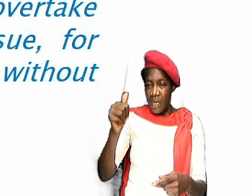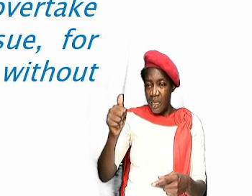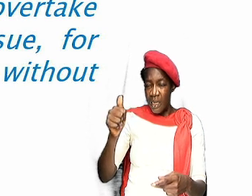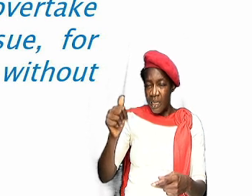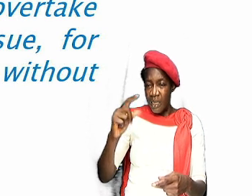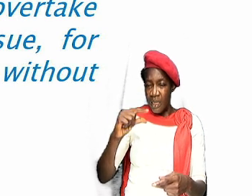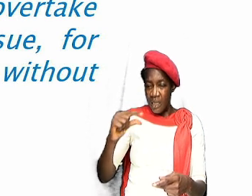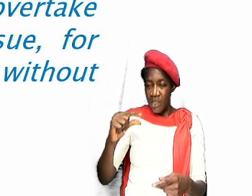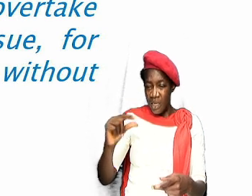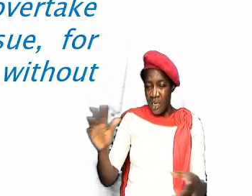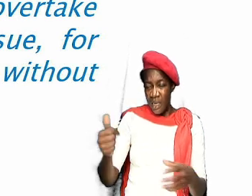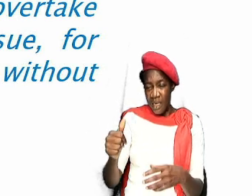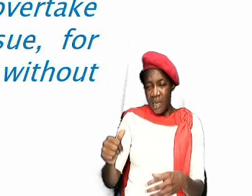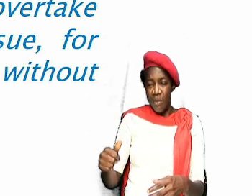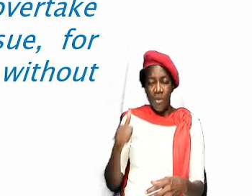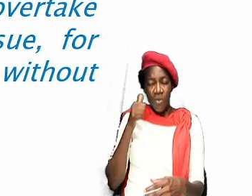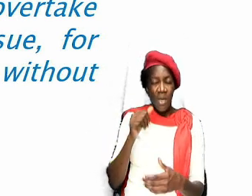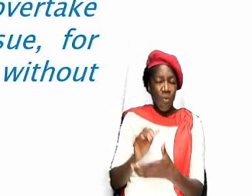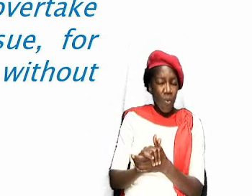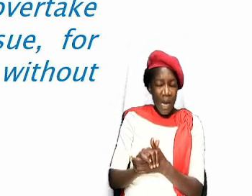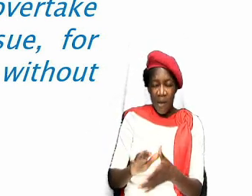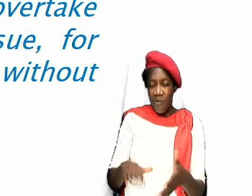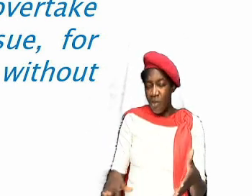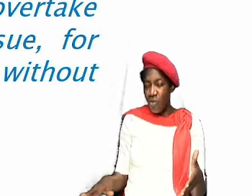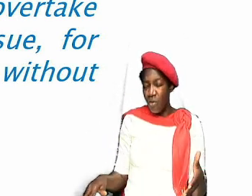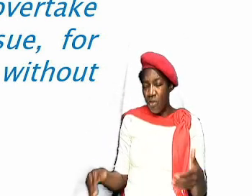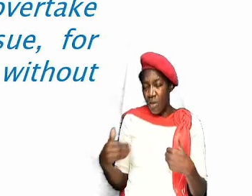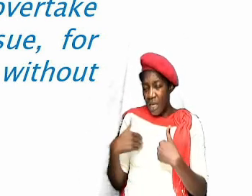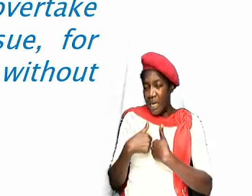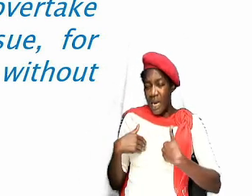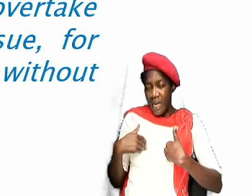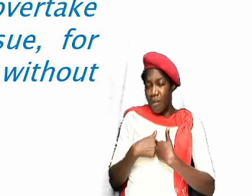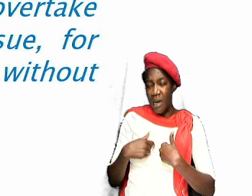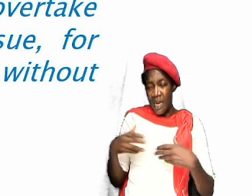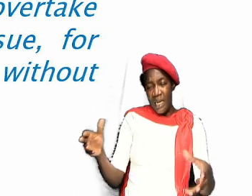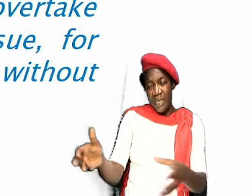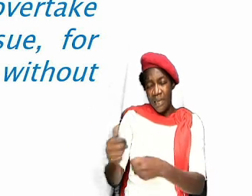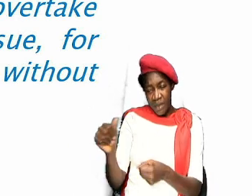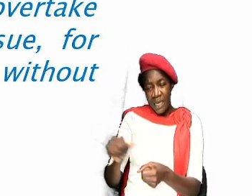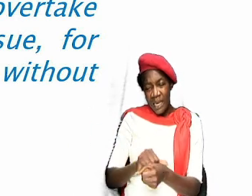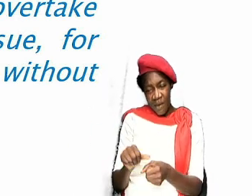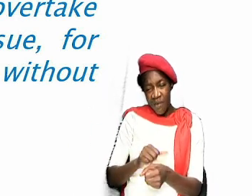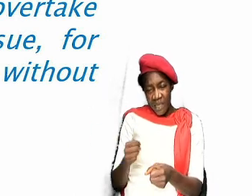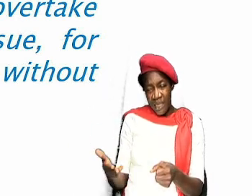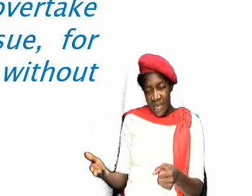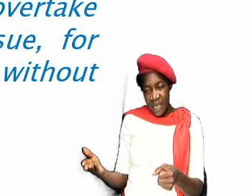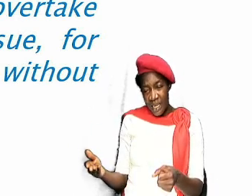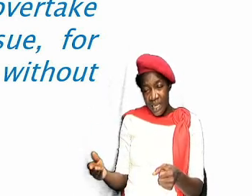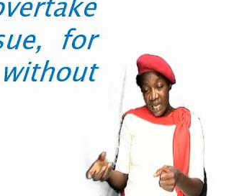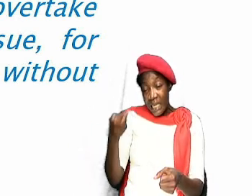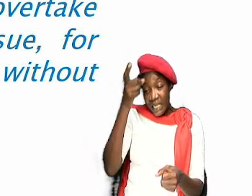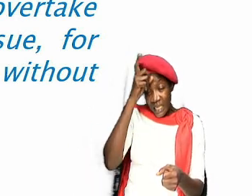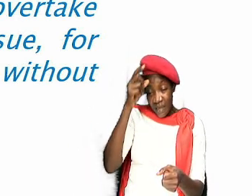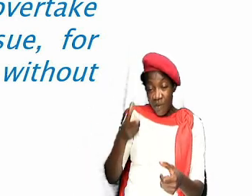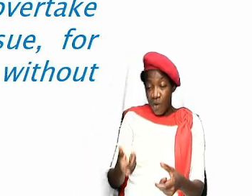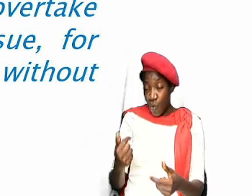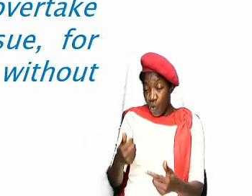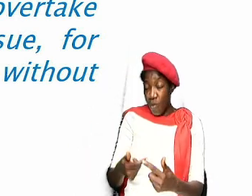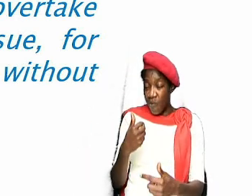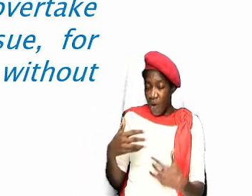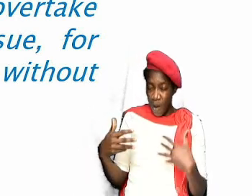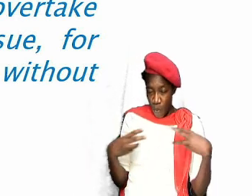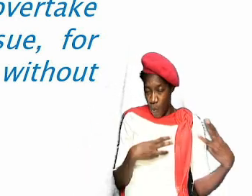they took the livestock, they took everything that was there. This was David was coming from a battle, you know. And they